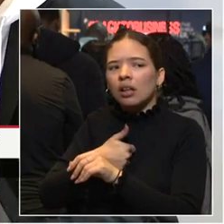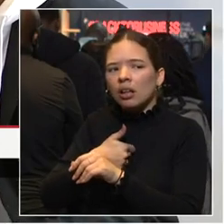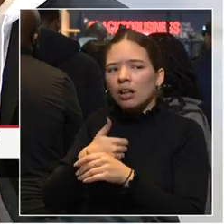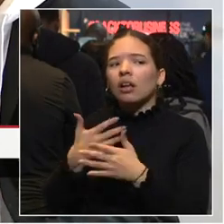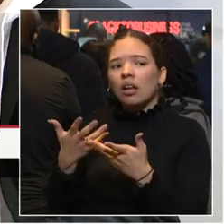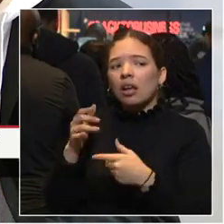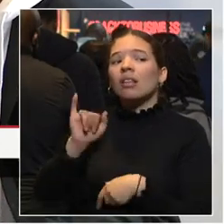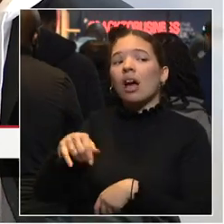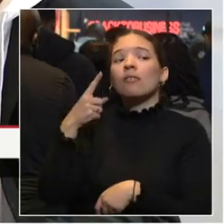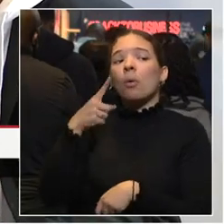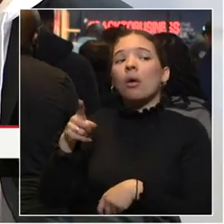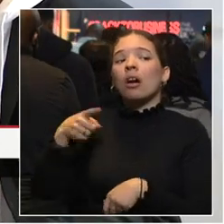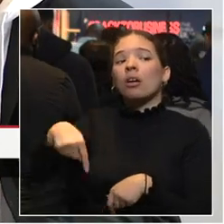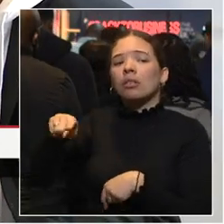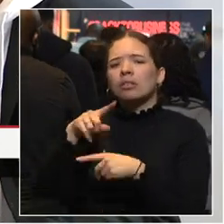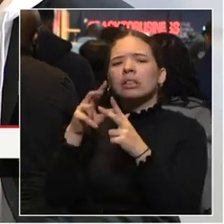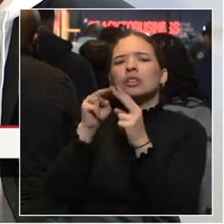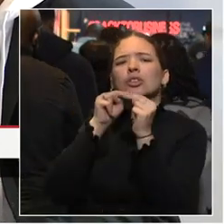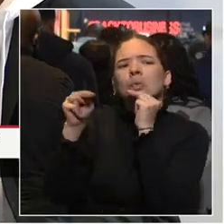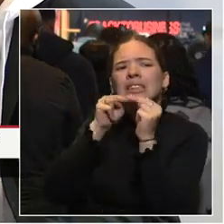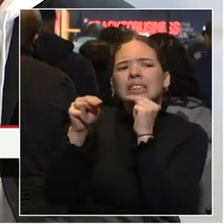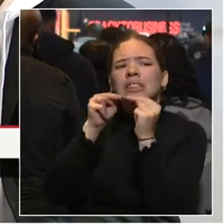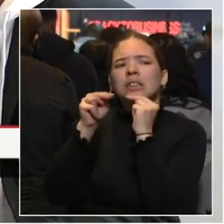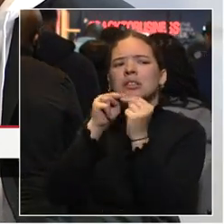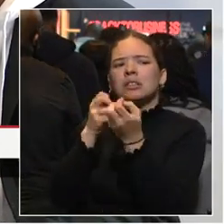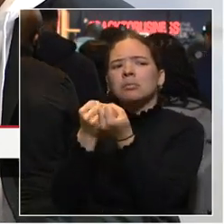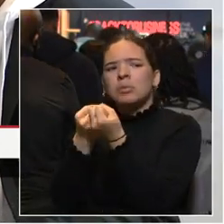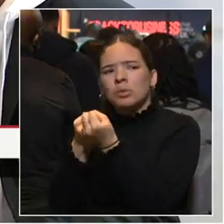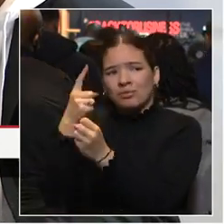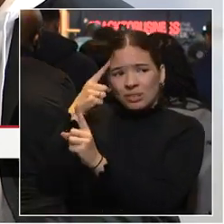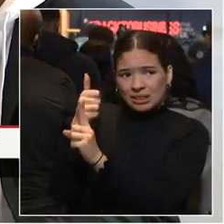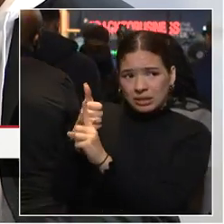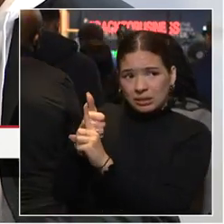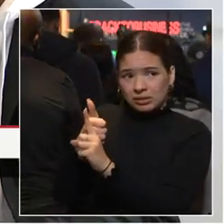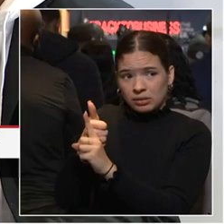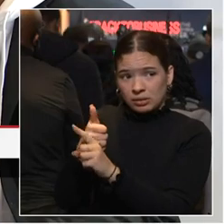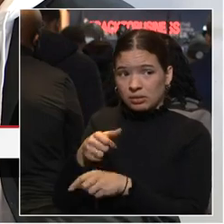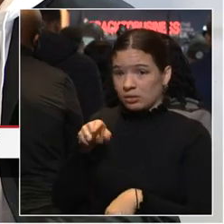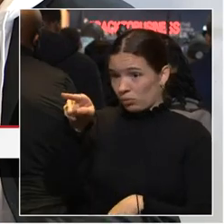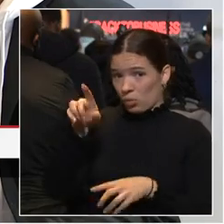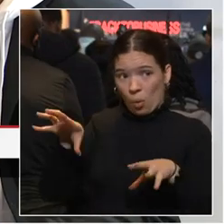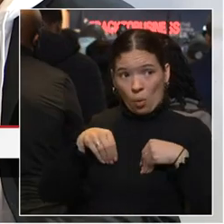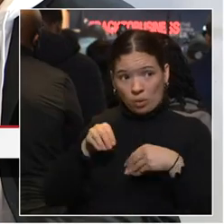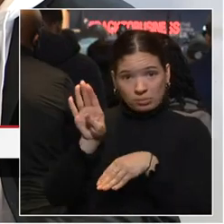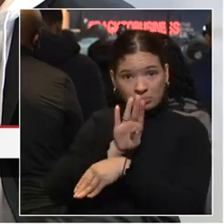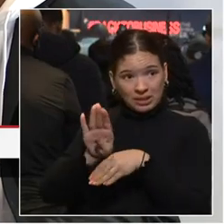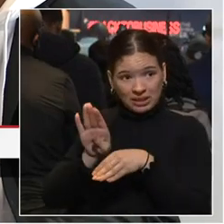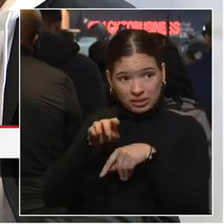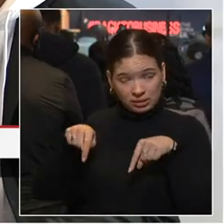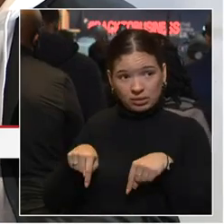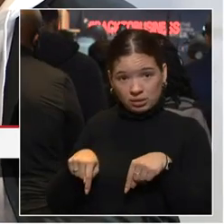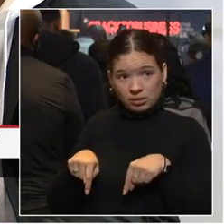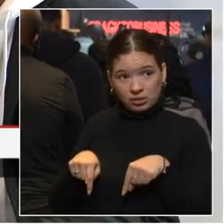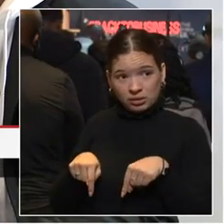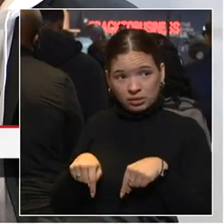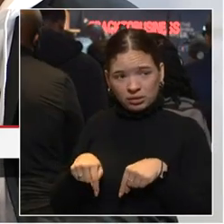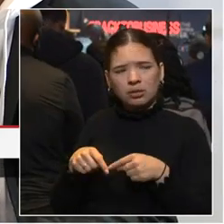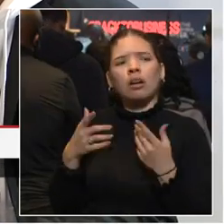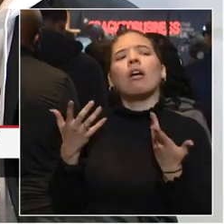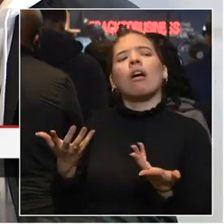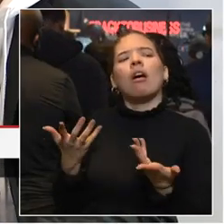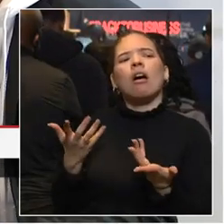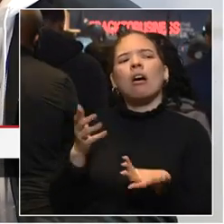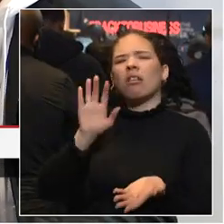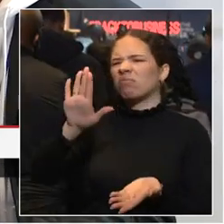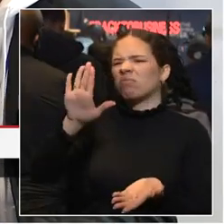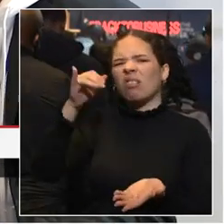advocate for yourself. As a business owner and a site host, what are your ideas on settling